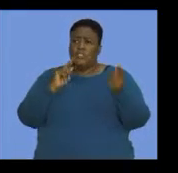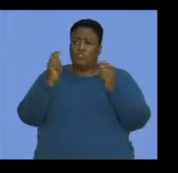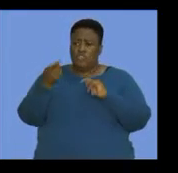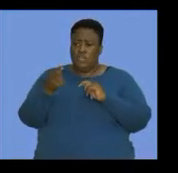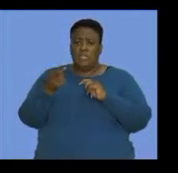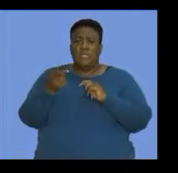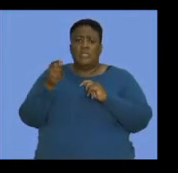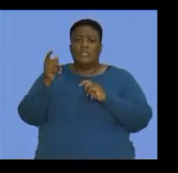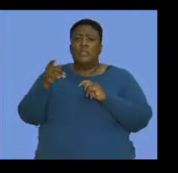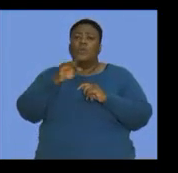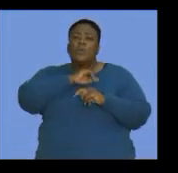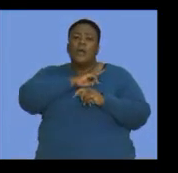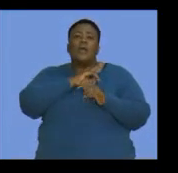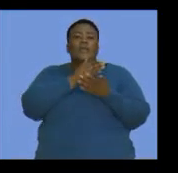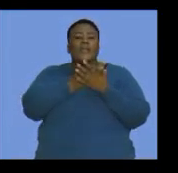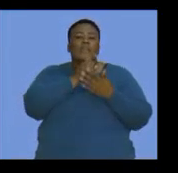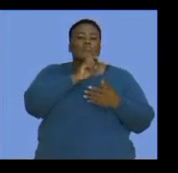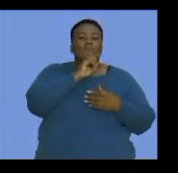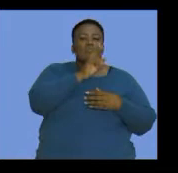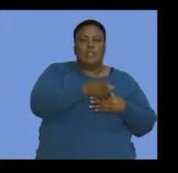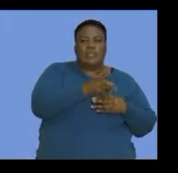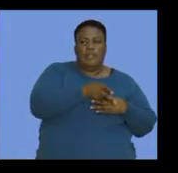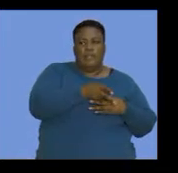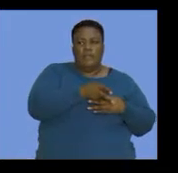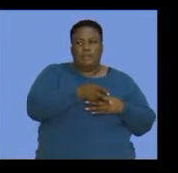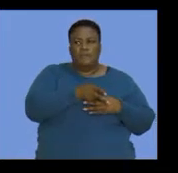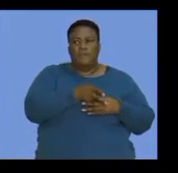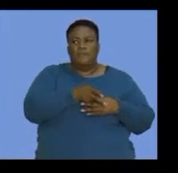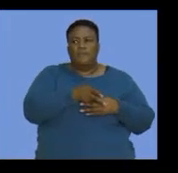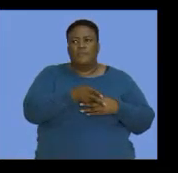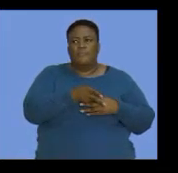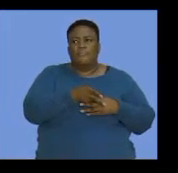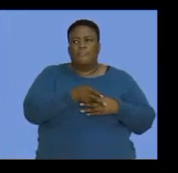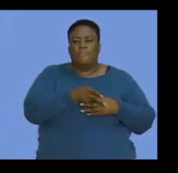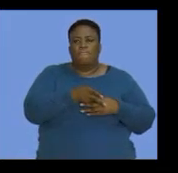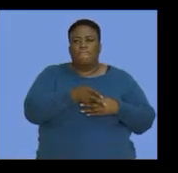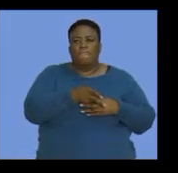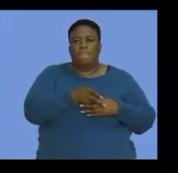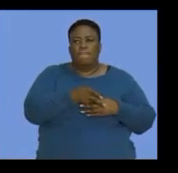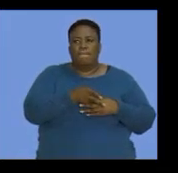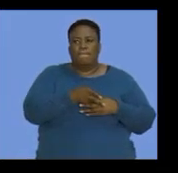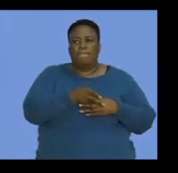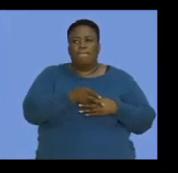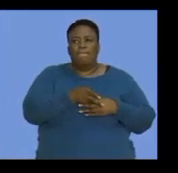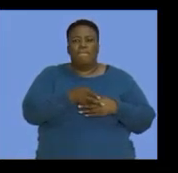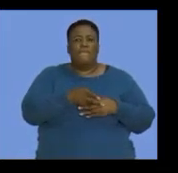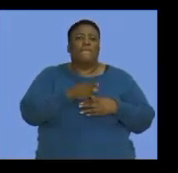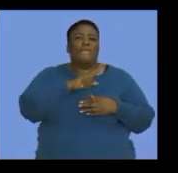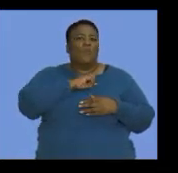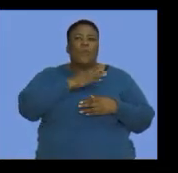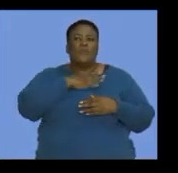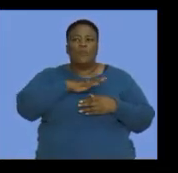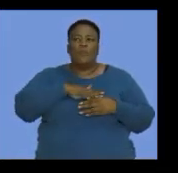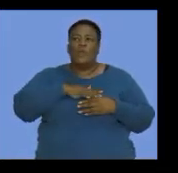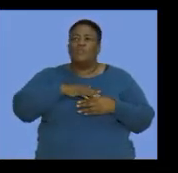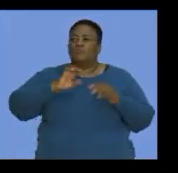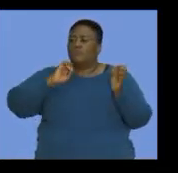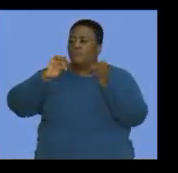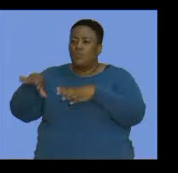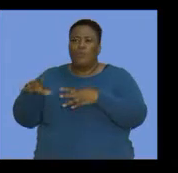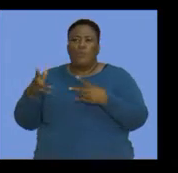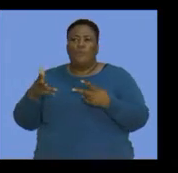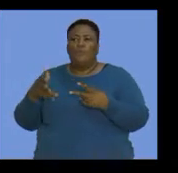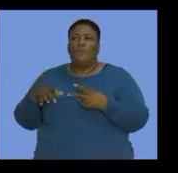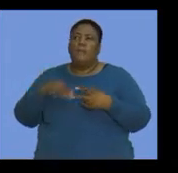means changing the purpose of this so that we can reuse them, thereby preventing them from being filled up into land space.